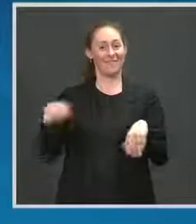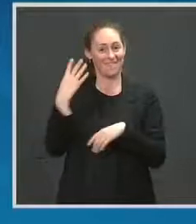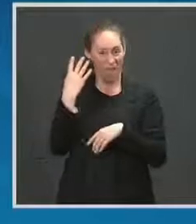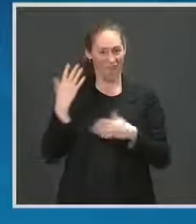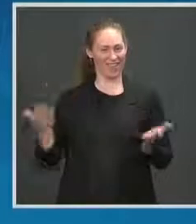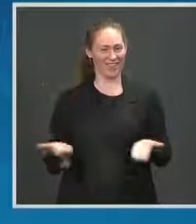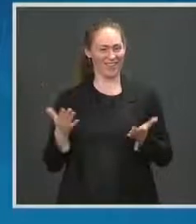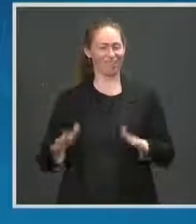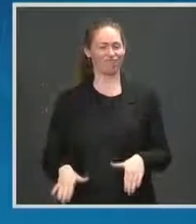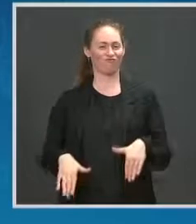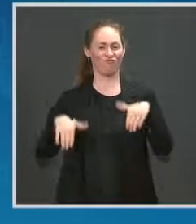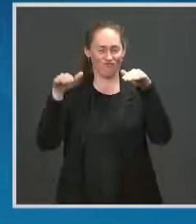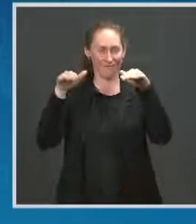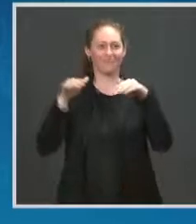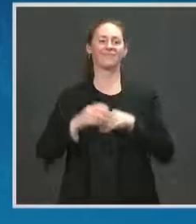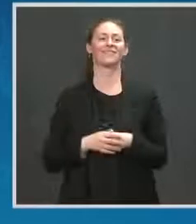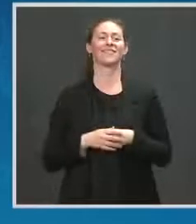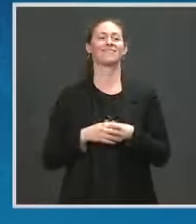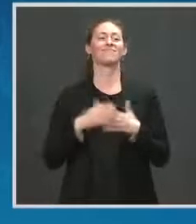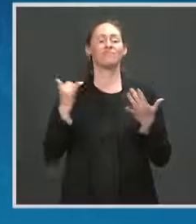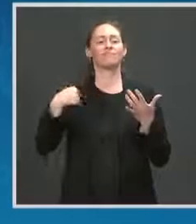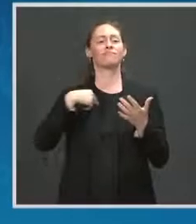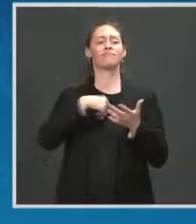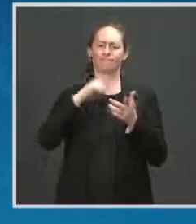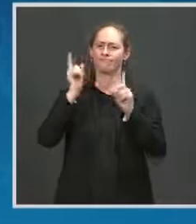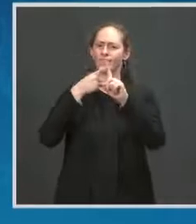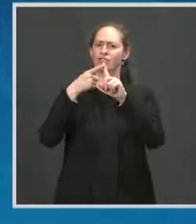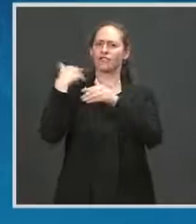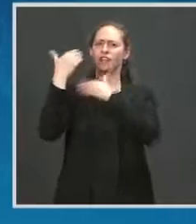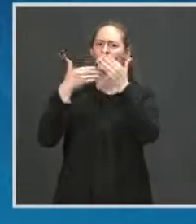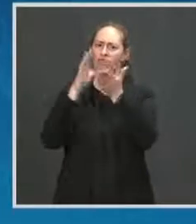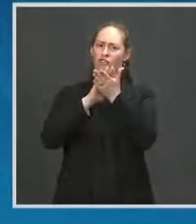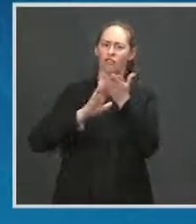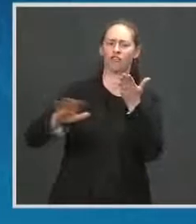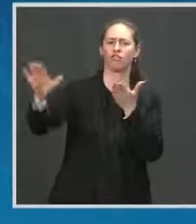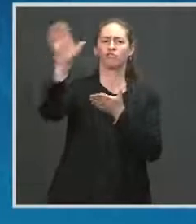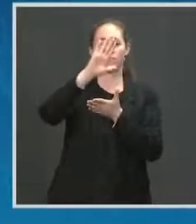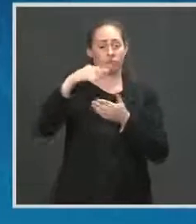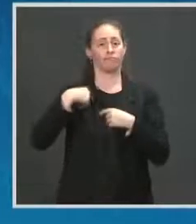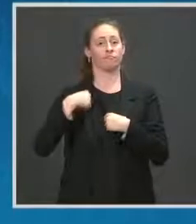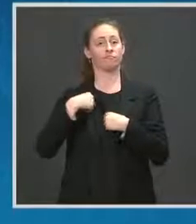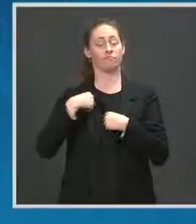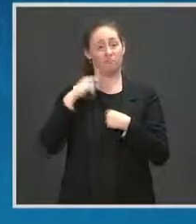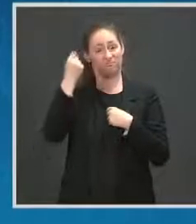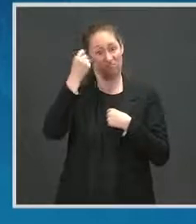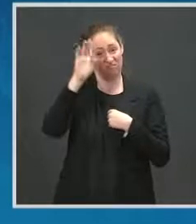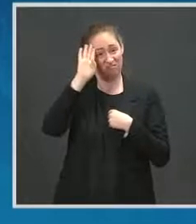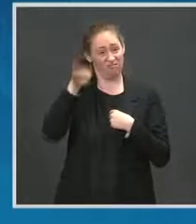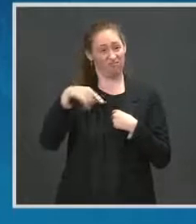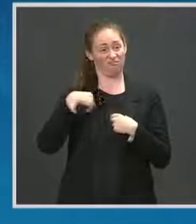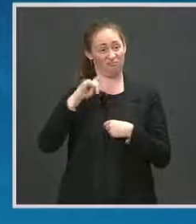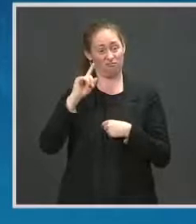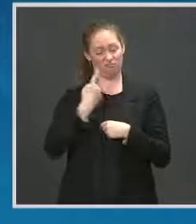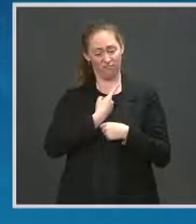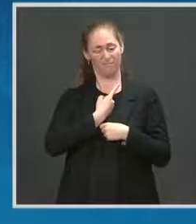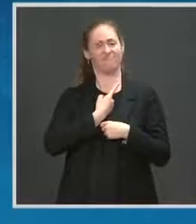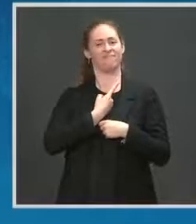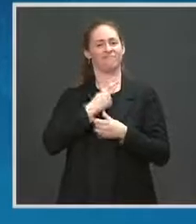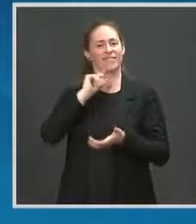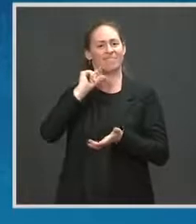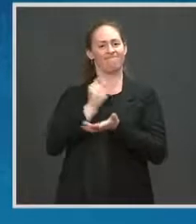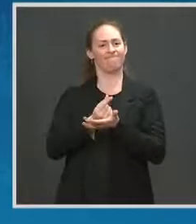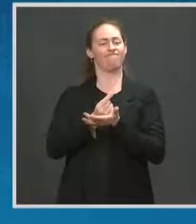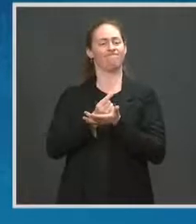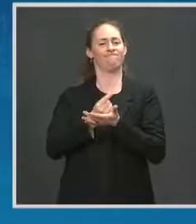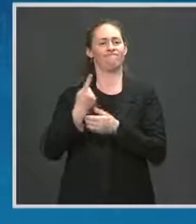I am a first-generation college student and the only one of my siblings to graduate from college. My goal after high